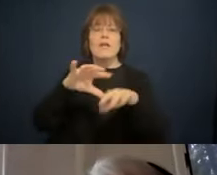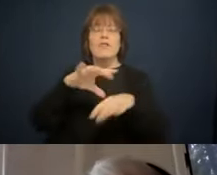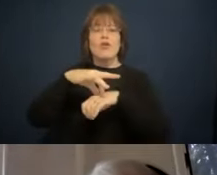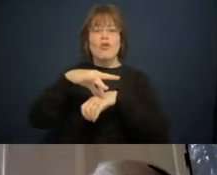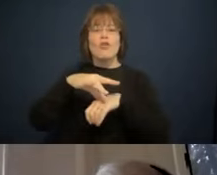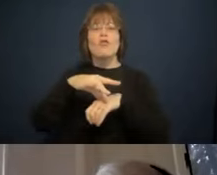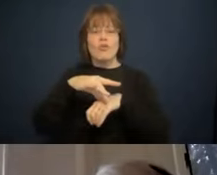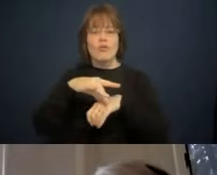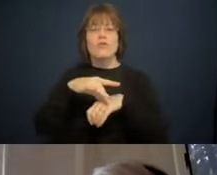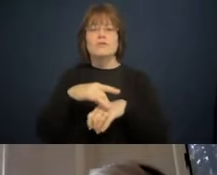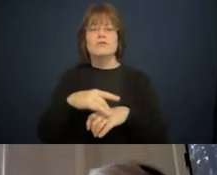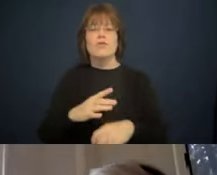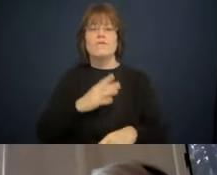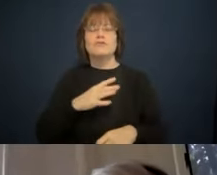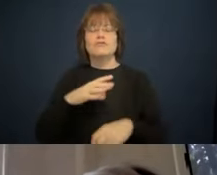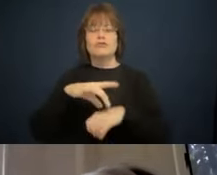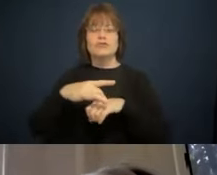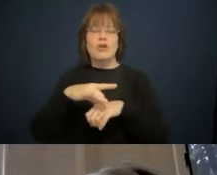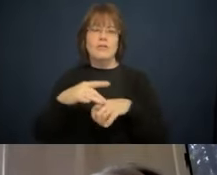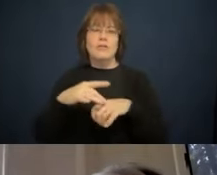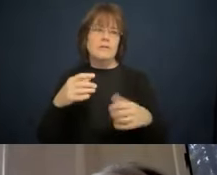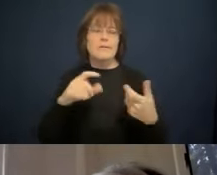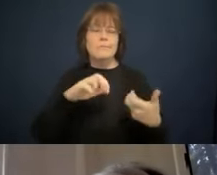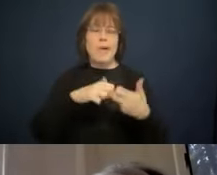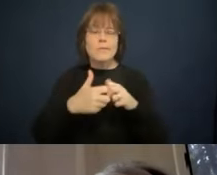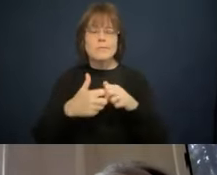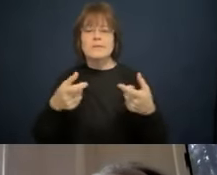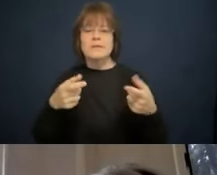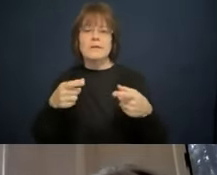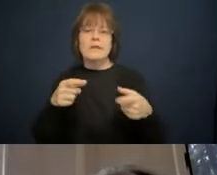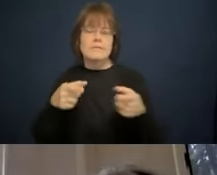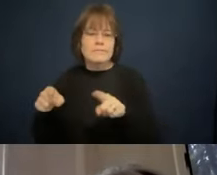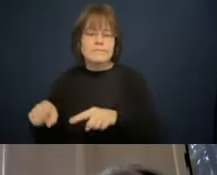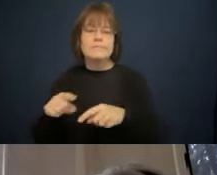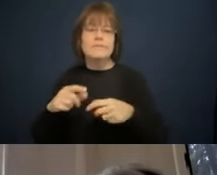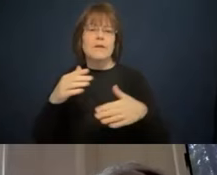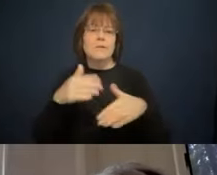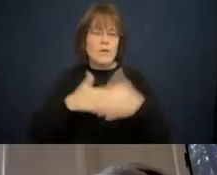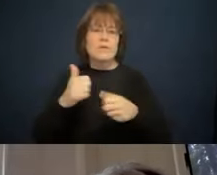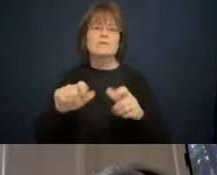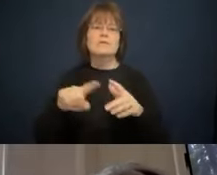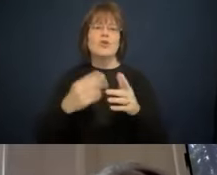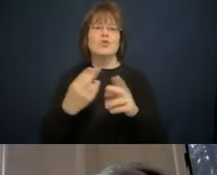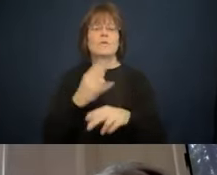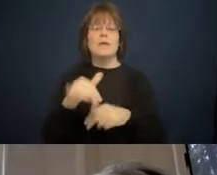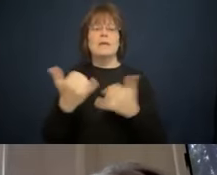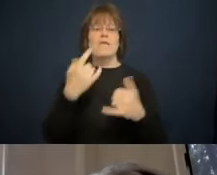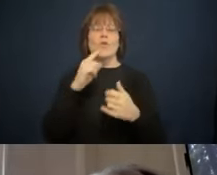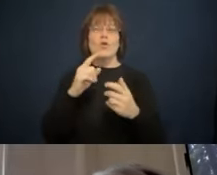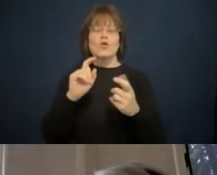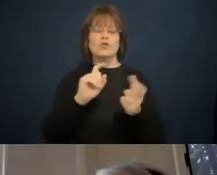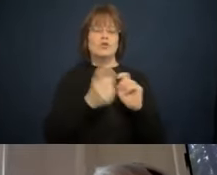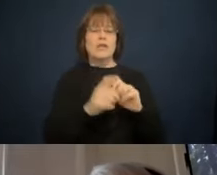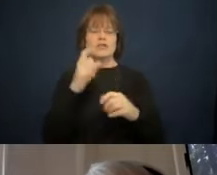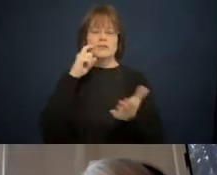and surficial geology and geological hazards and geological processes. We can even start using it now for things like change detection